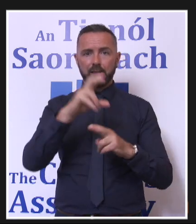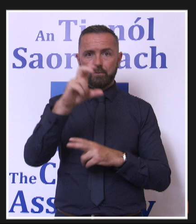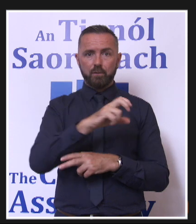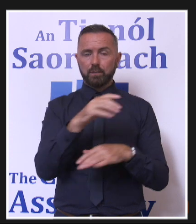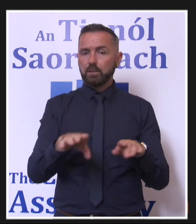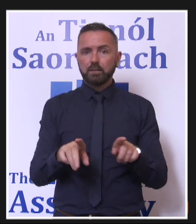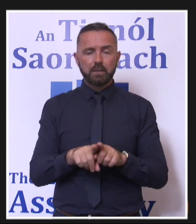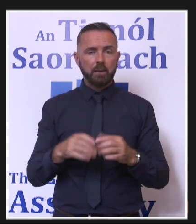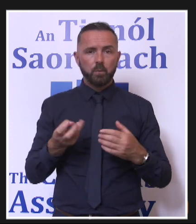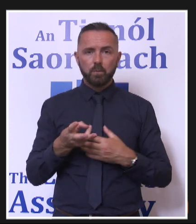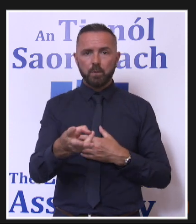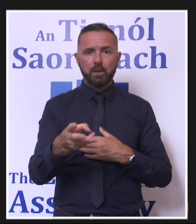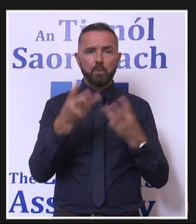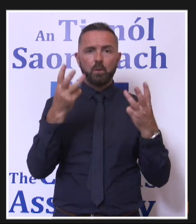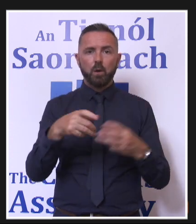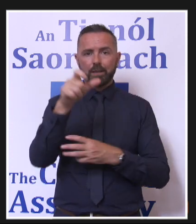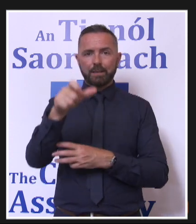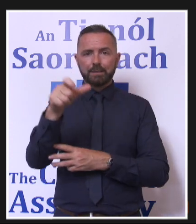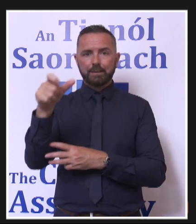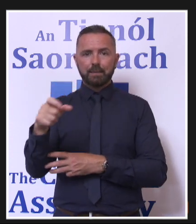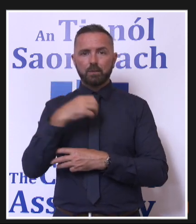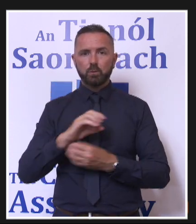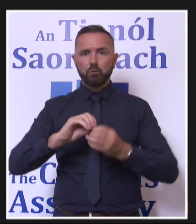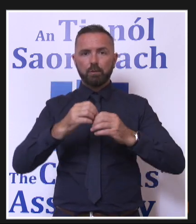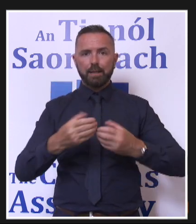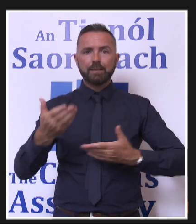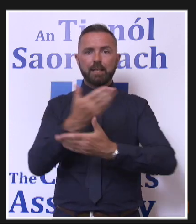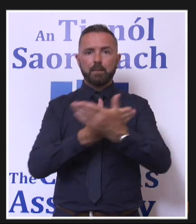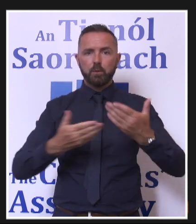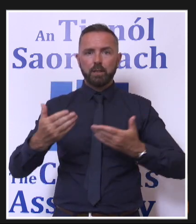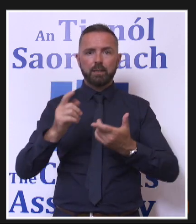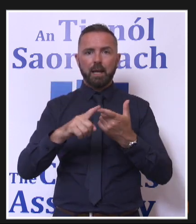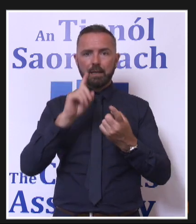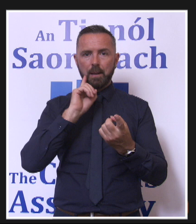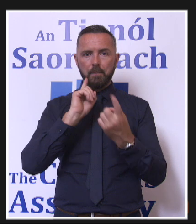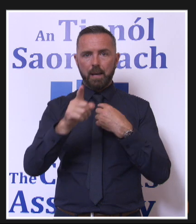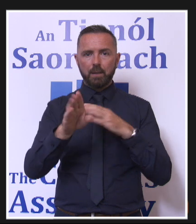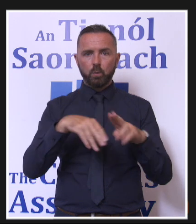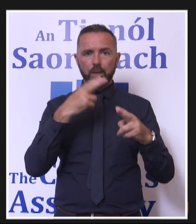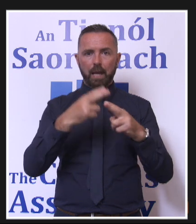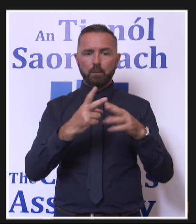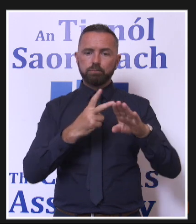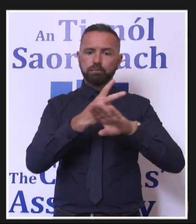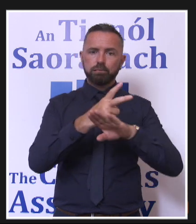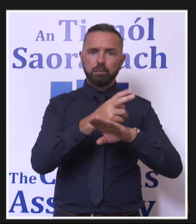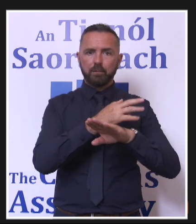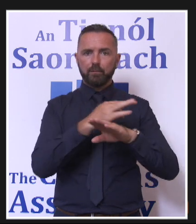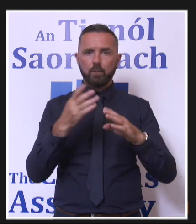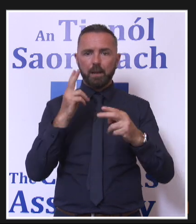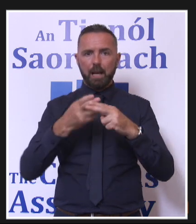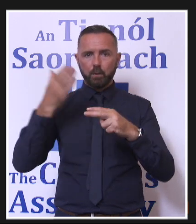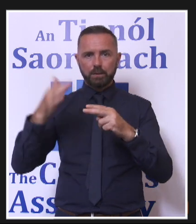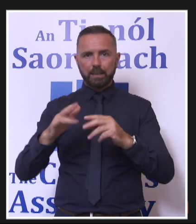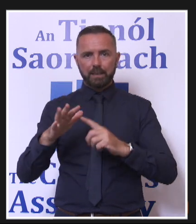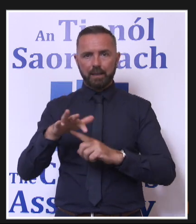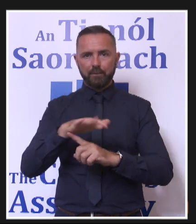want the citizen to be able to create deliberation and pass directly without no filter to the Parisian